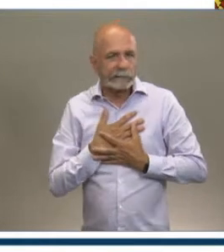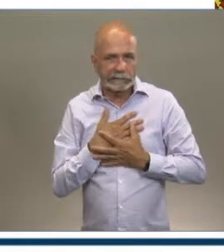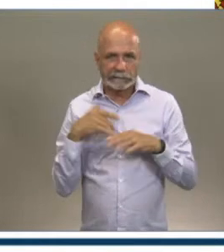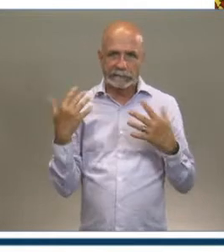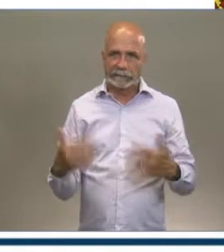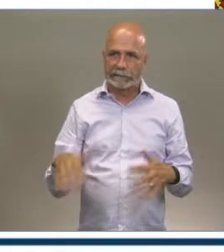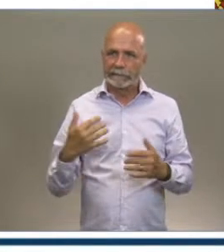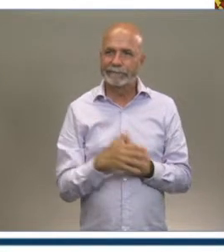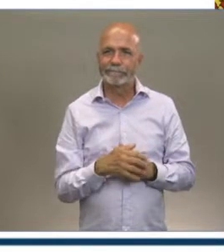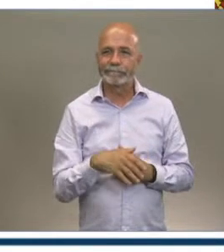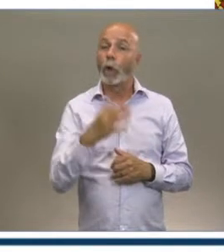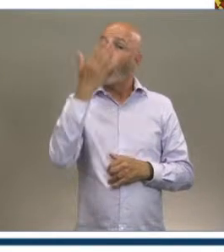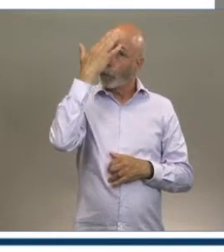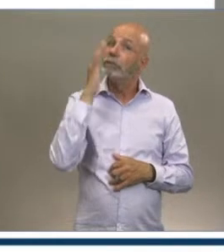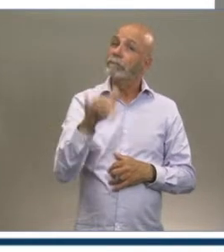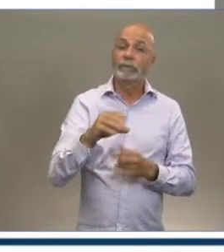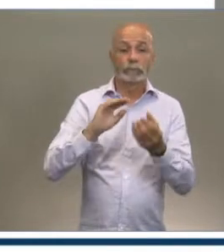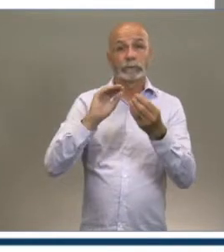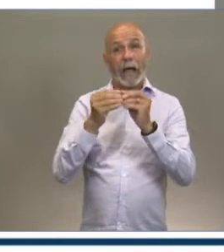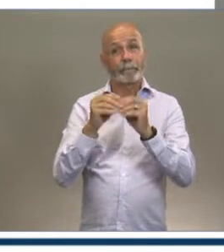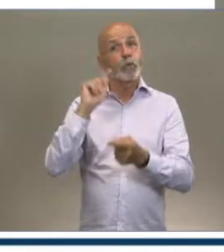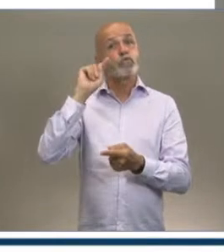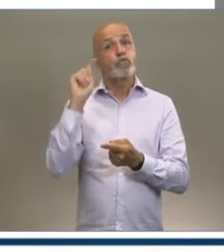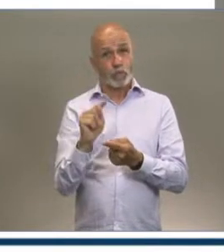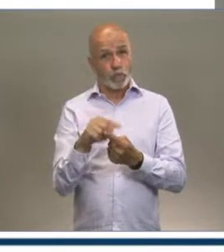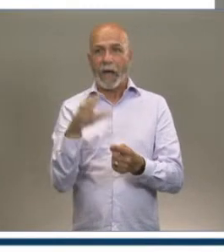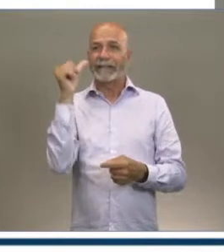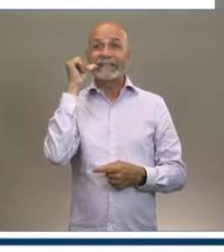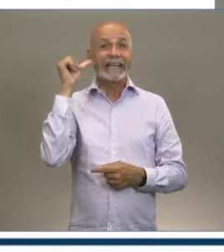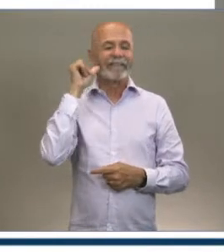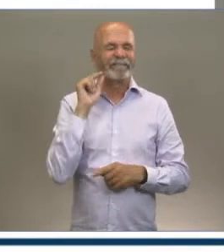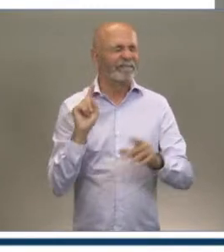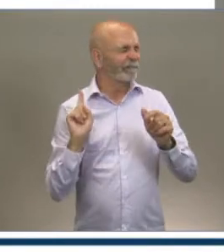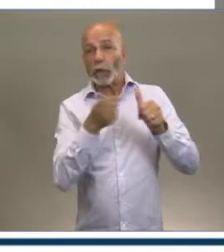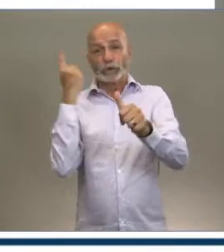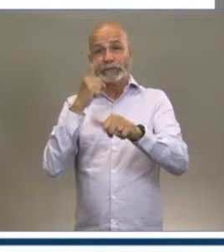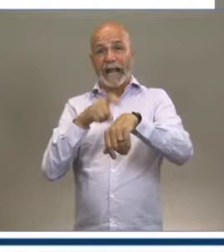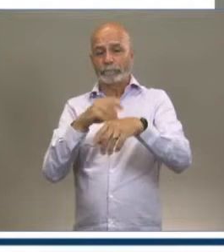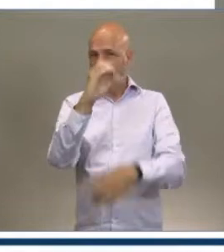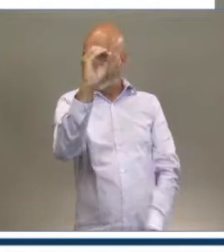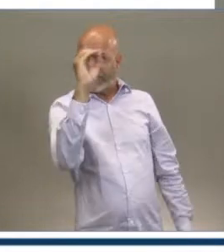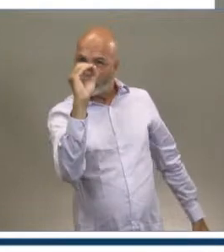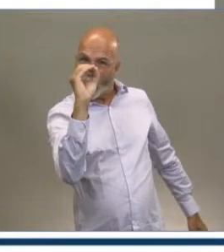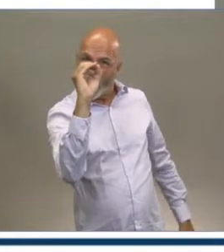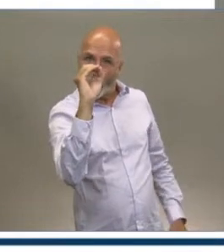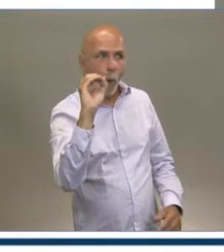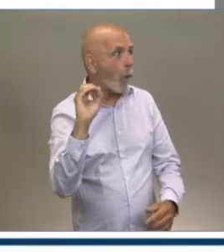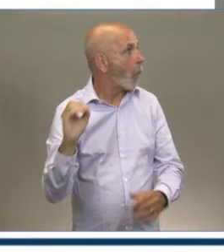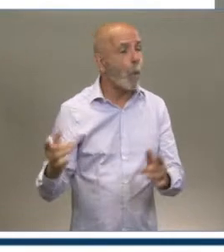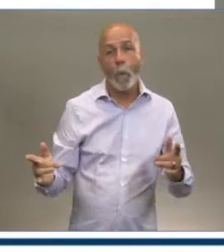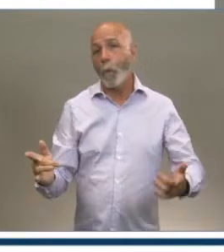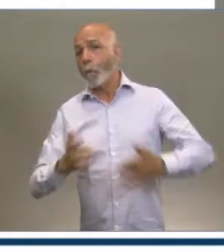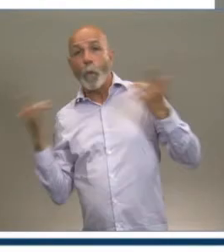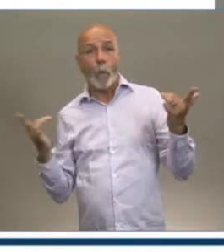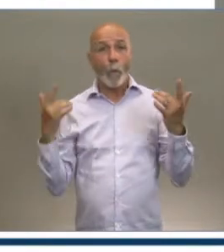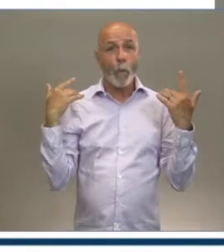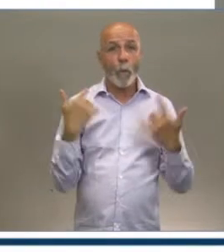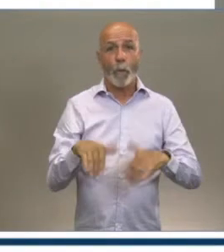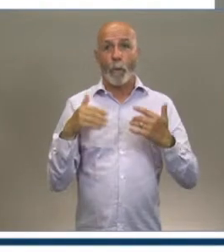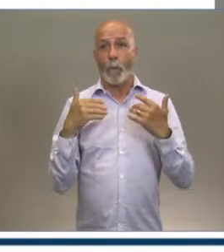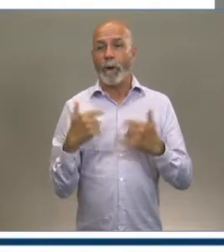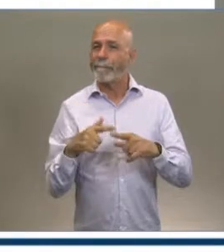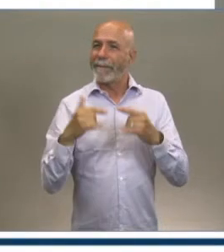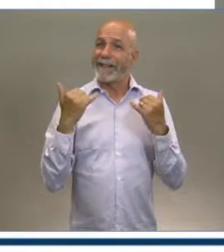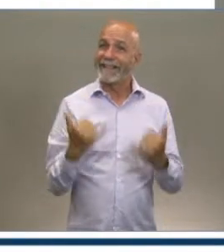case numbers lately, and yesterday we had our first day with no cases in months. But today's deaths are a reminder that the